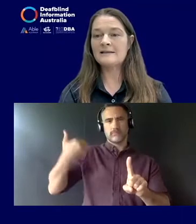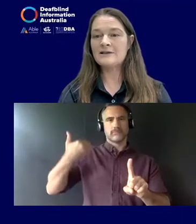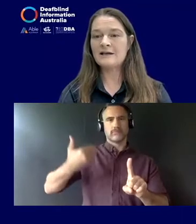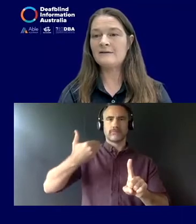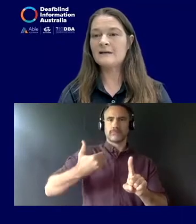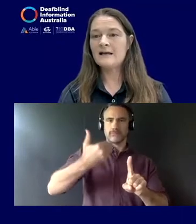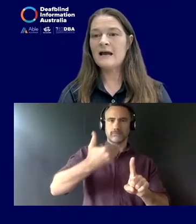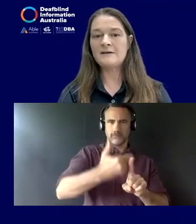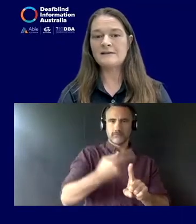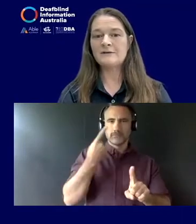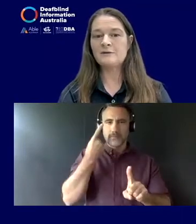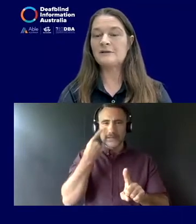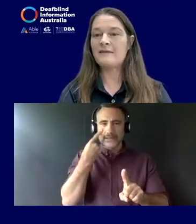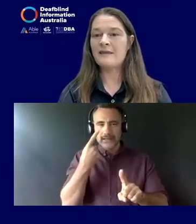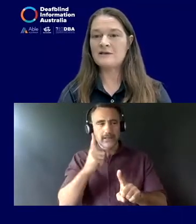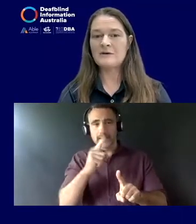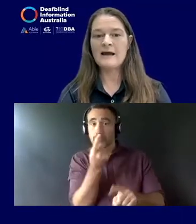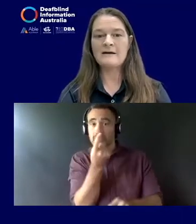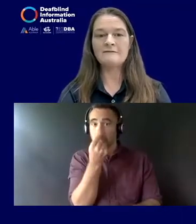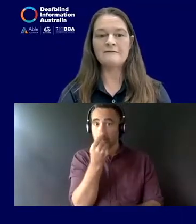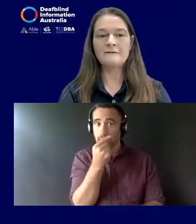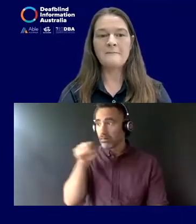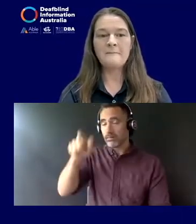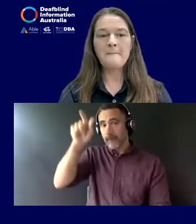has achieved and the skills that they do have.